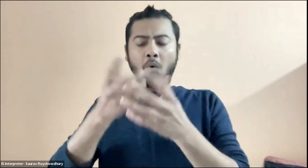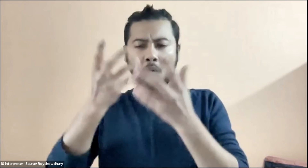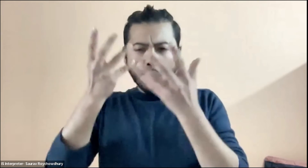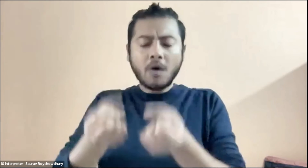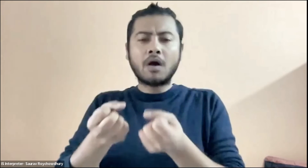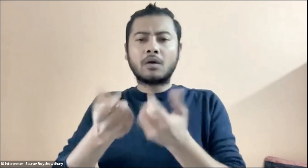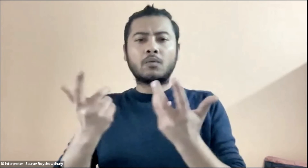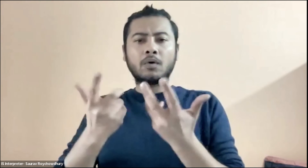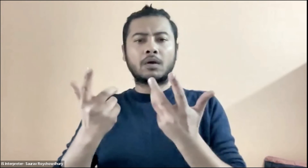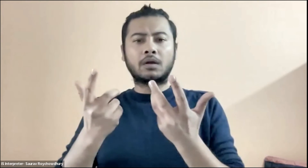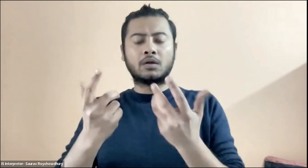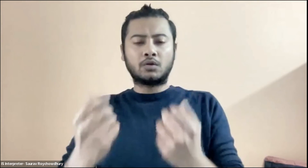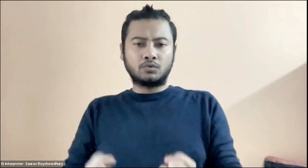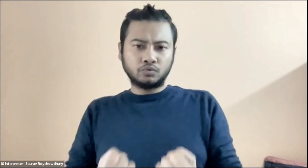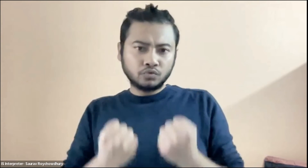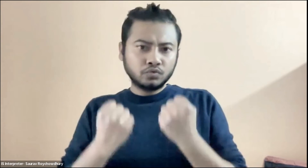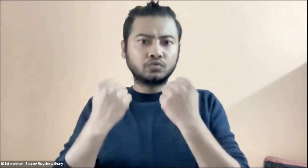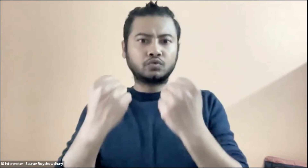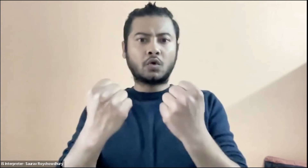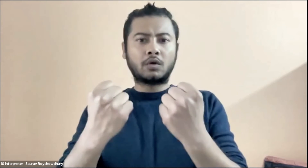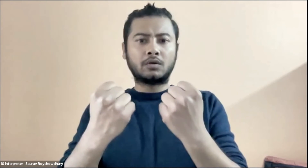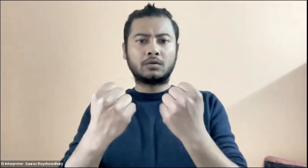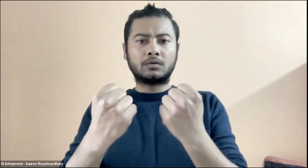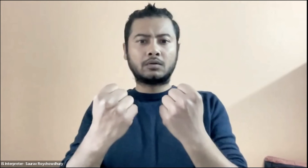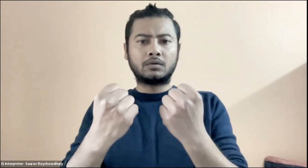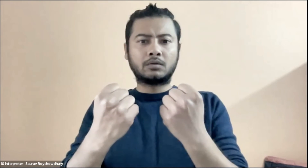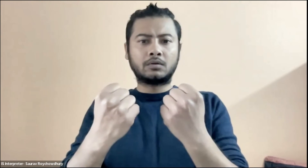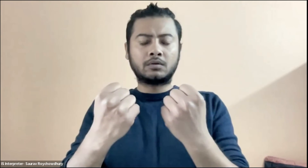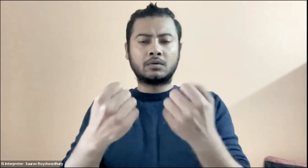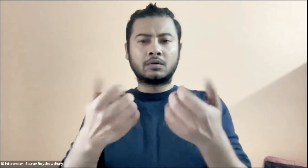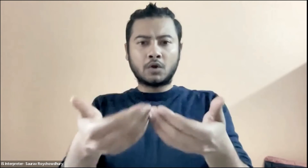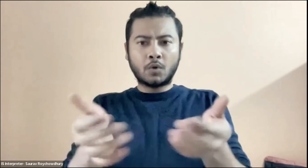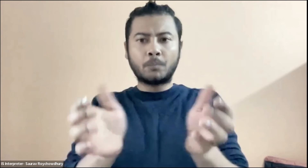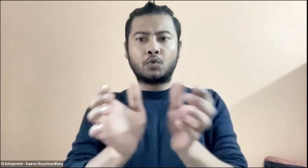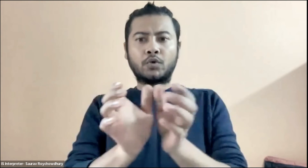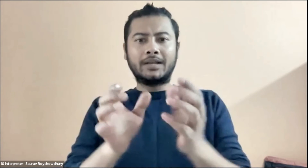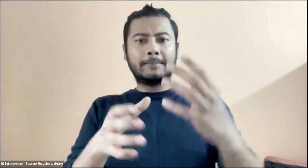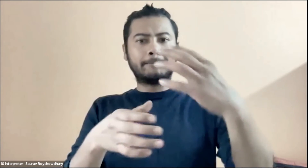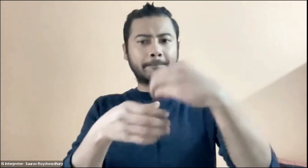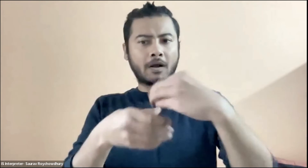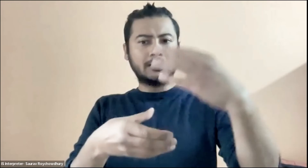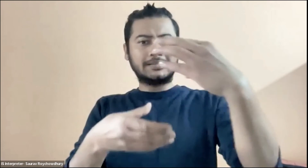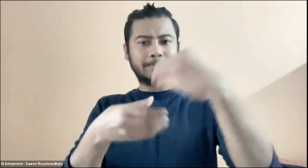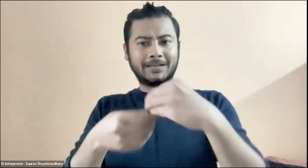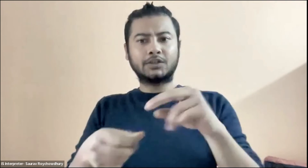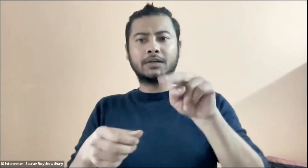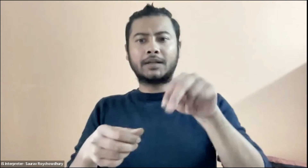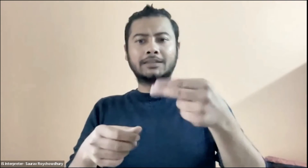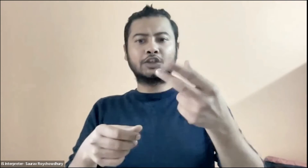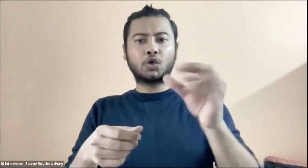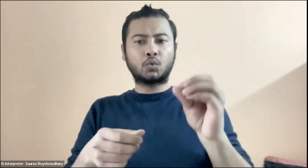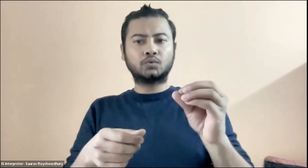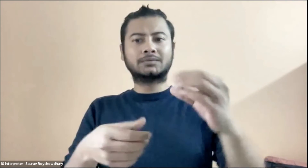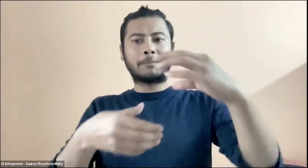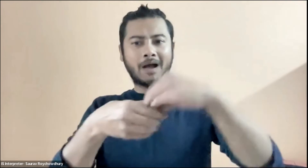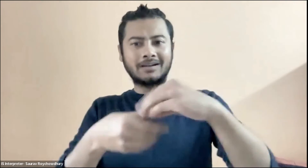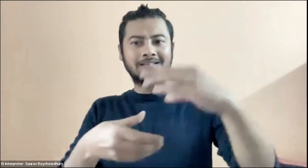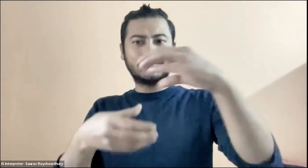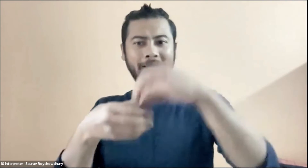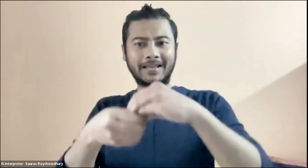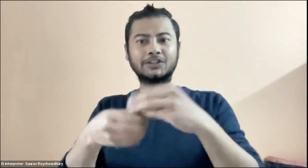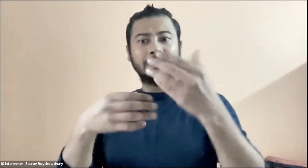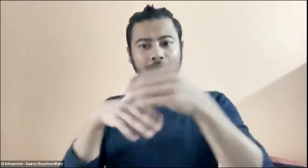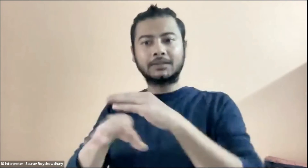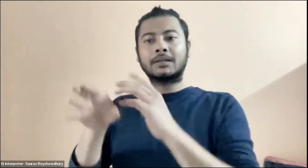back stronger for the participation of the community as well as the NGOs in the advocacy